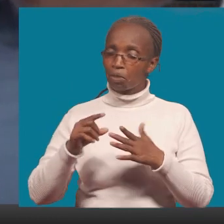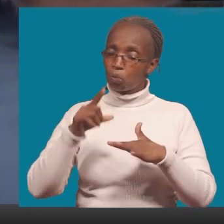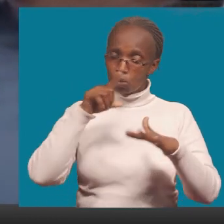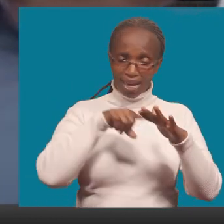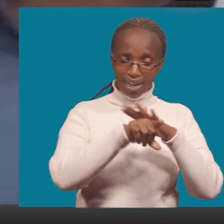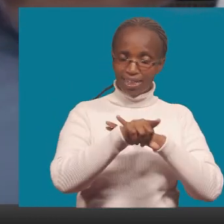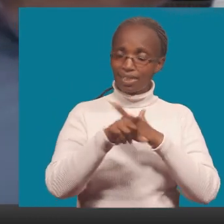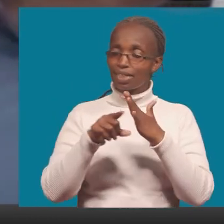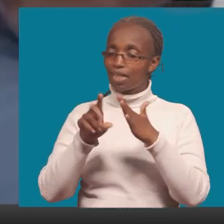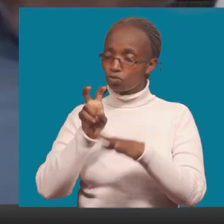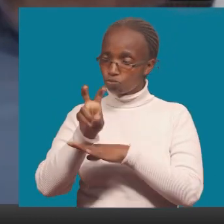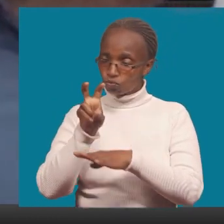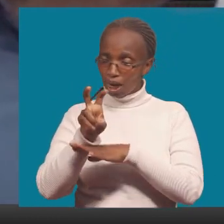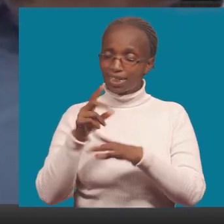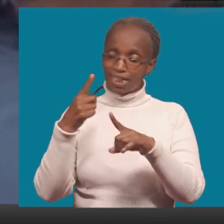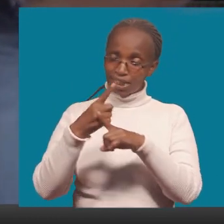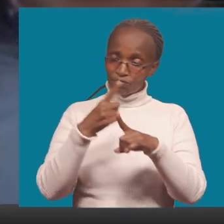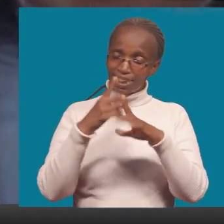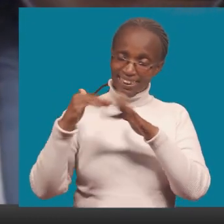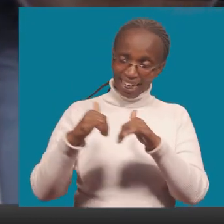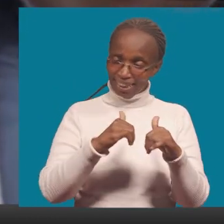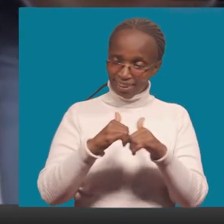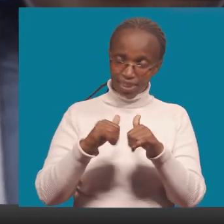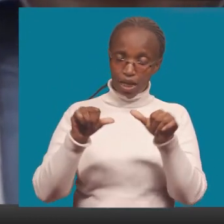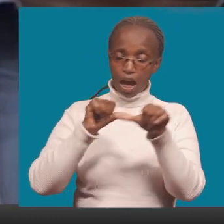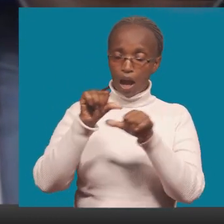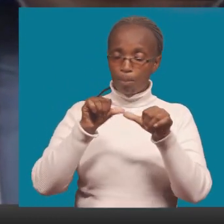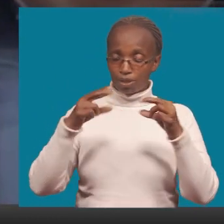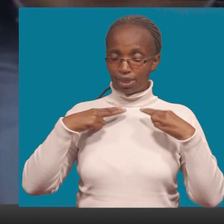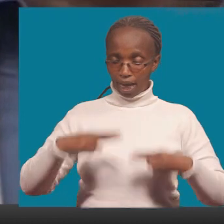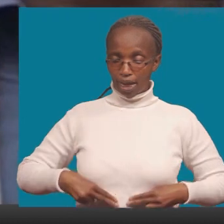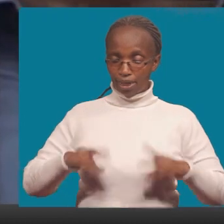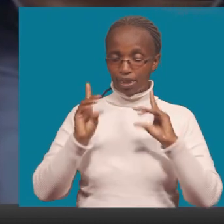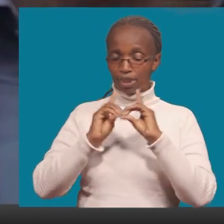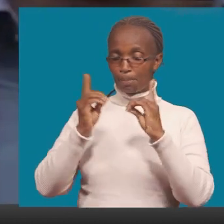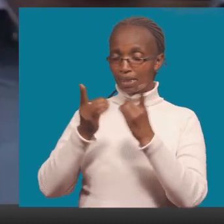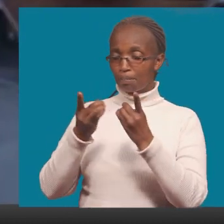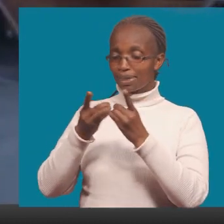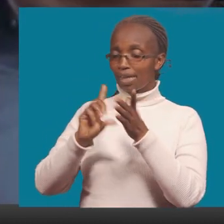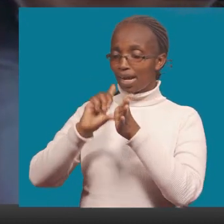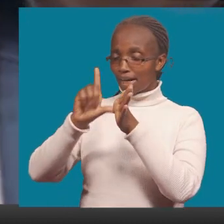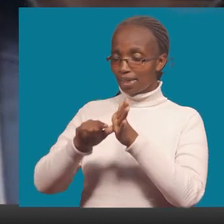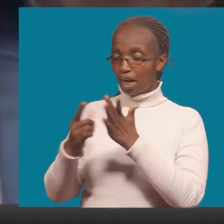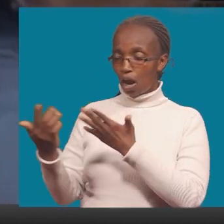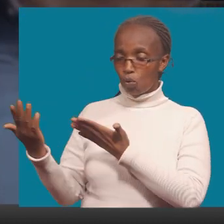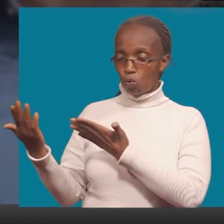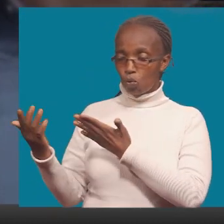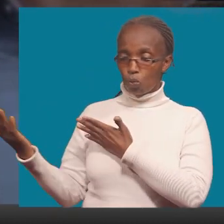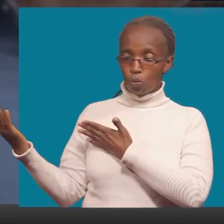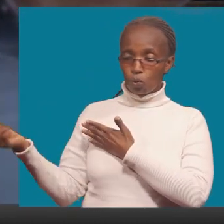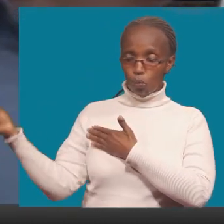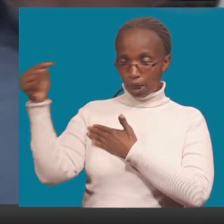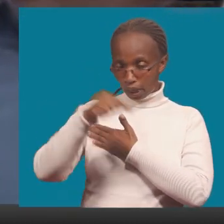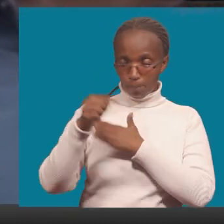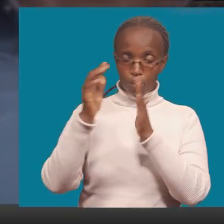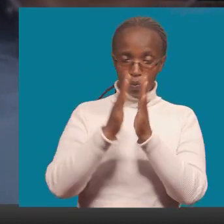ministry. And we went through the various challenges, a status report of the health sector. And